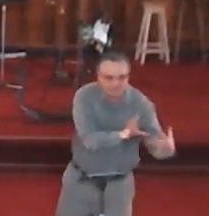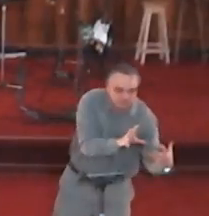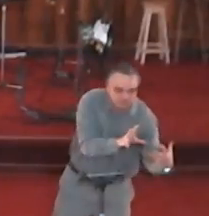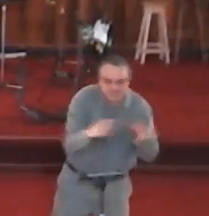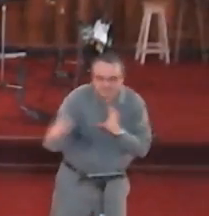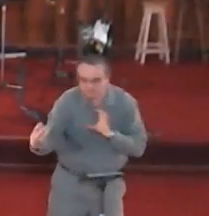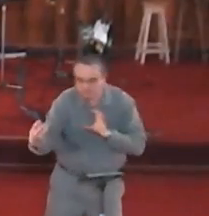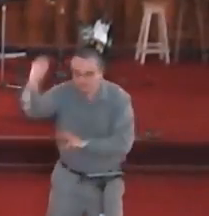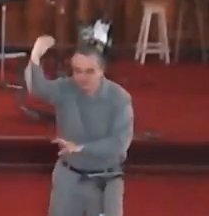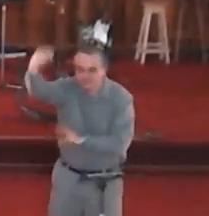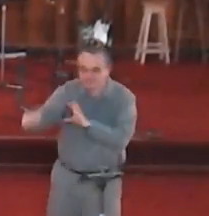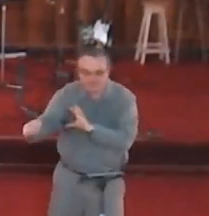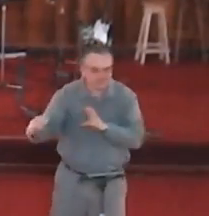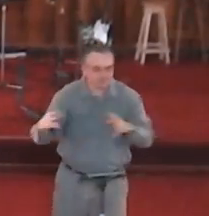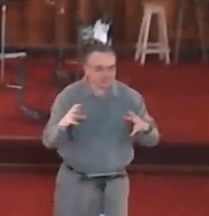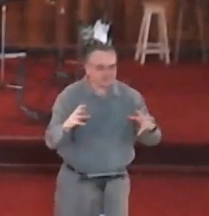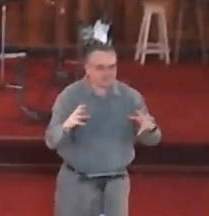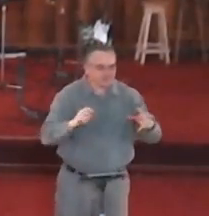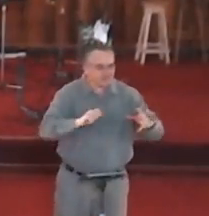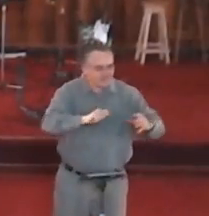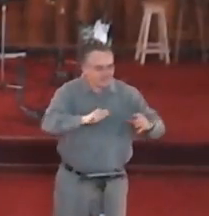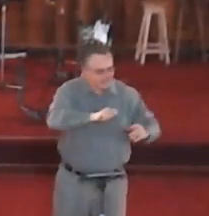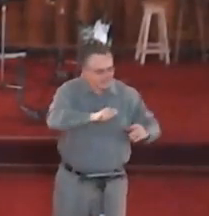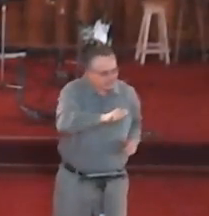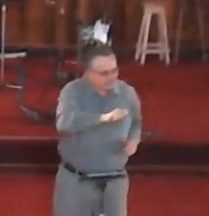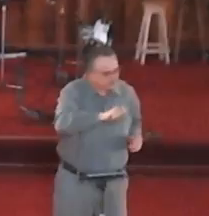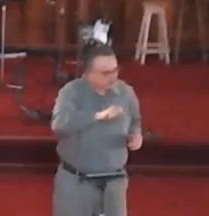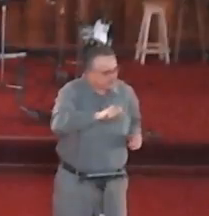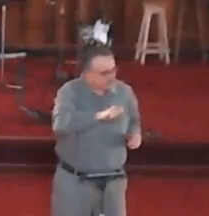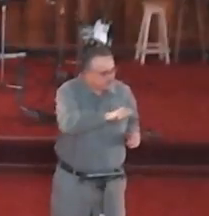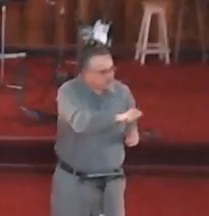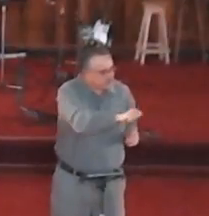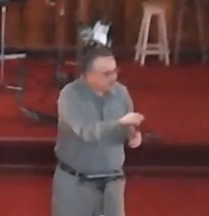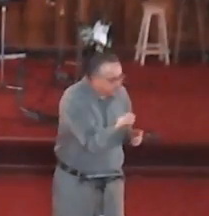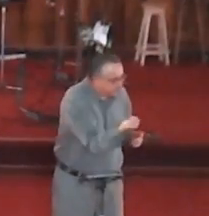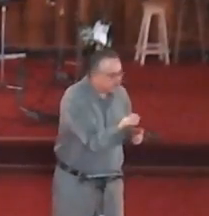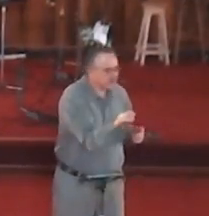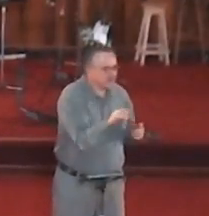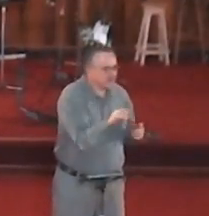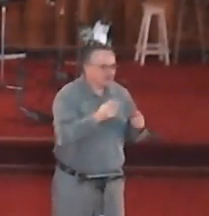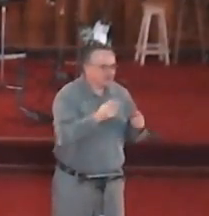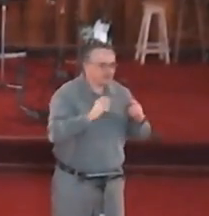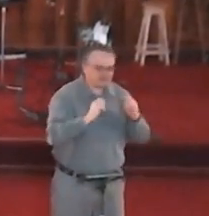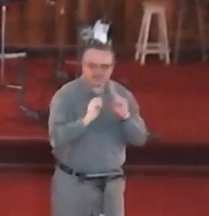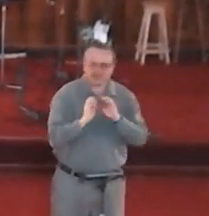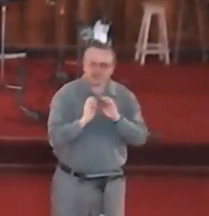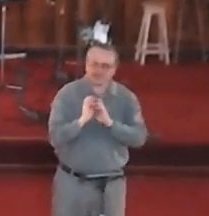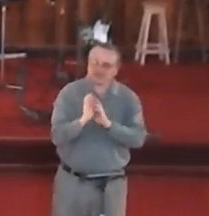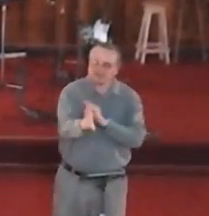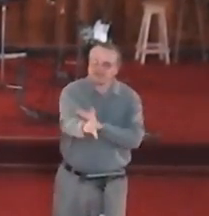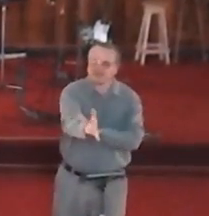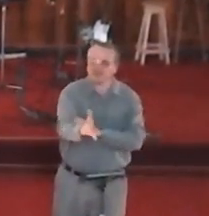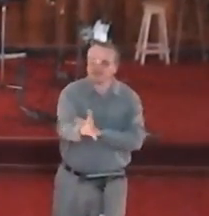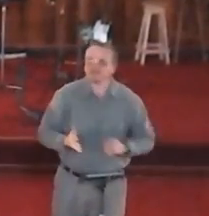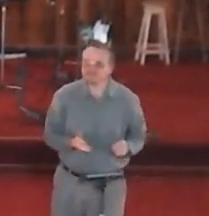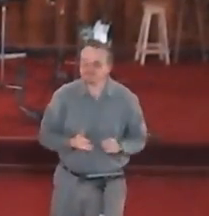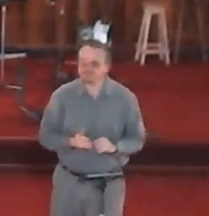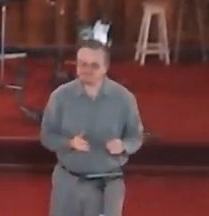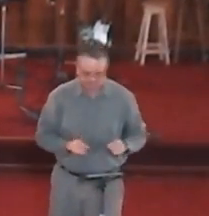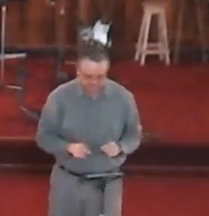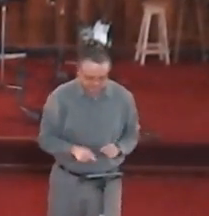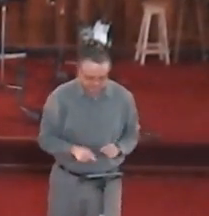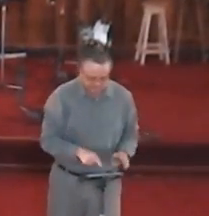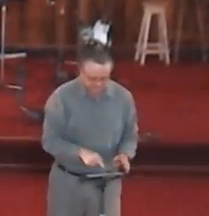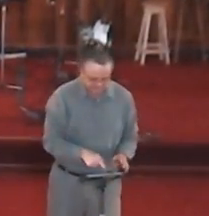los apóstoles y Pablo y Jesús se le había aparecido y Dios lo abrió por medio de Bernabé. The church